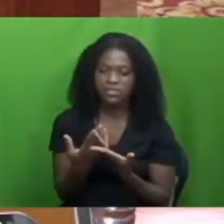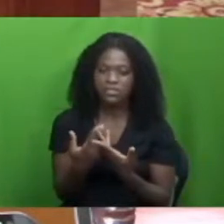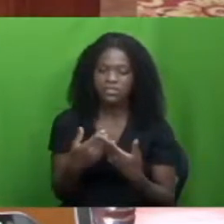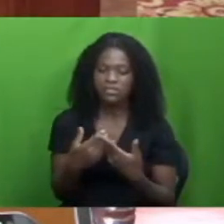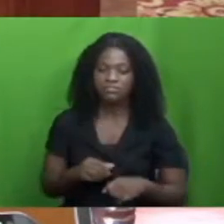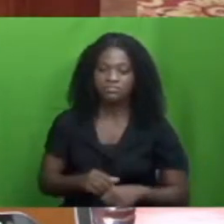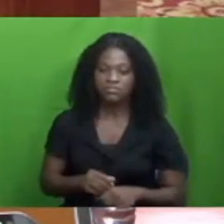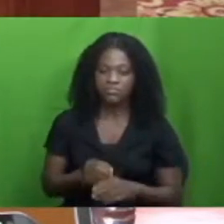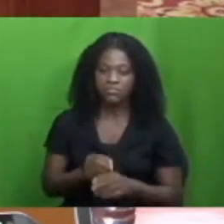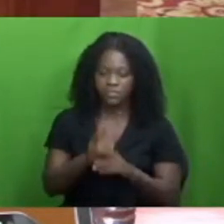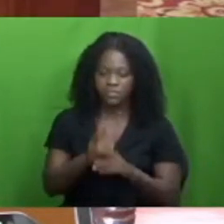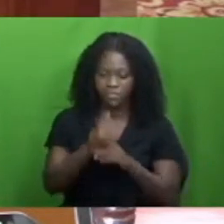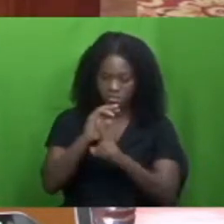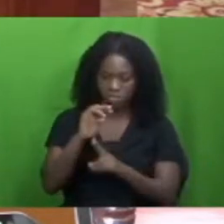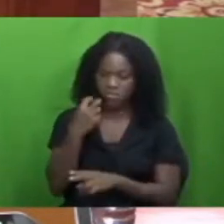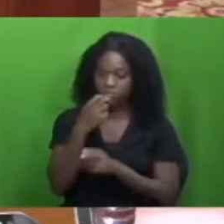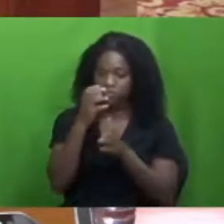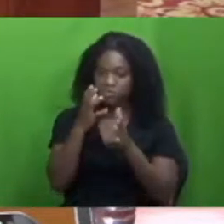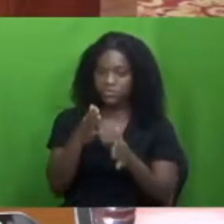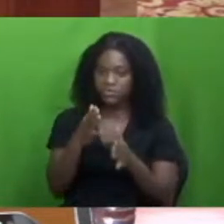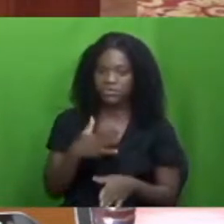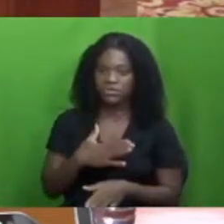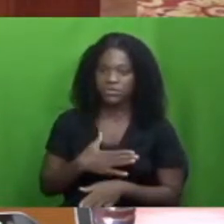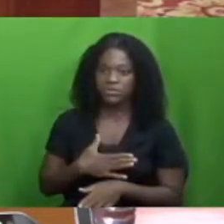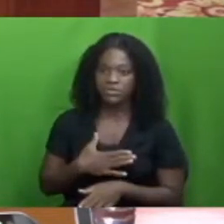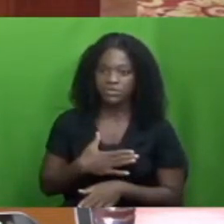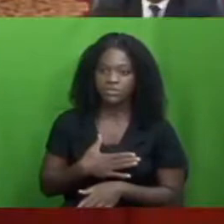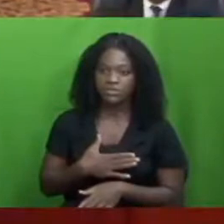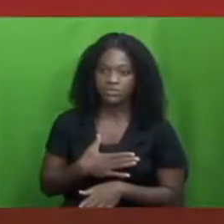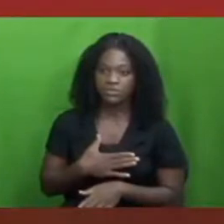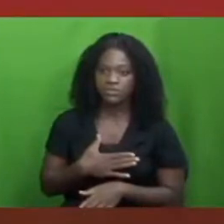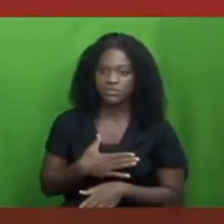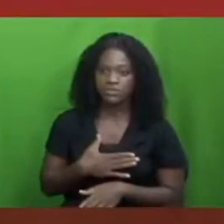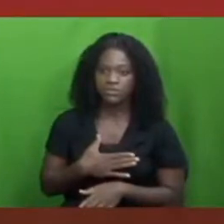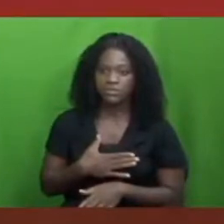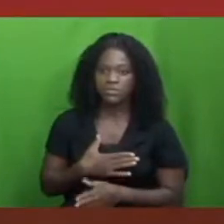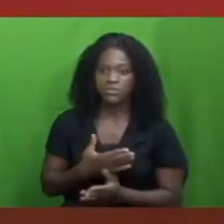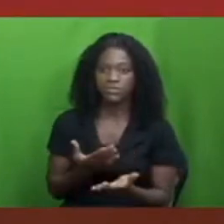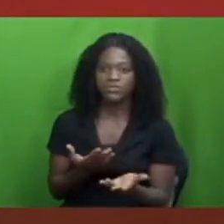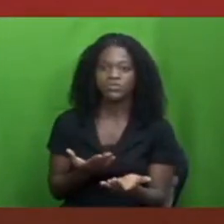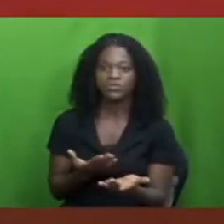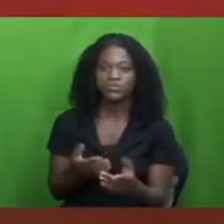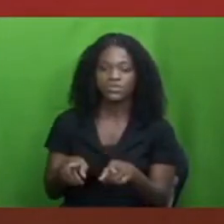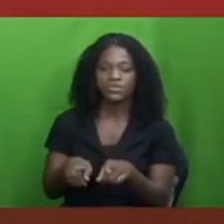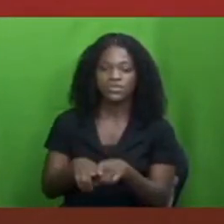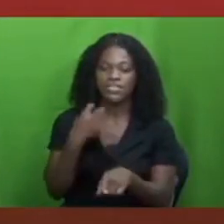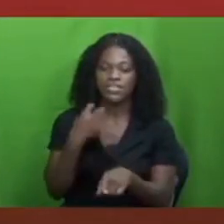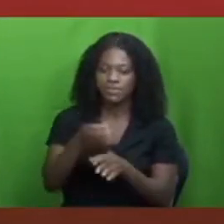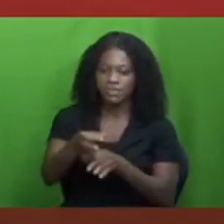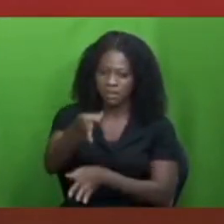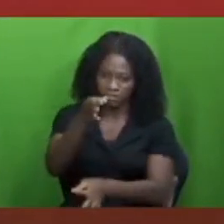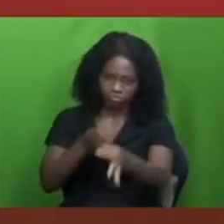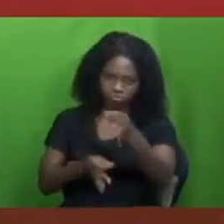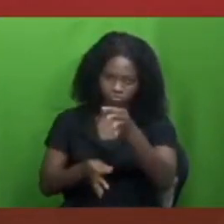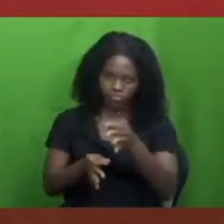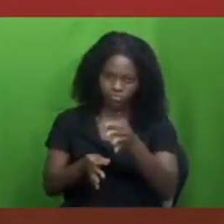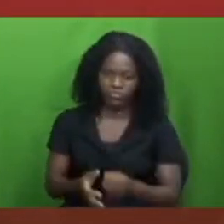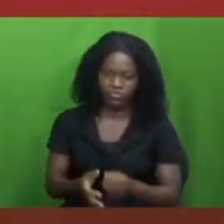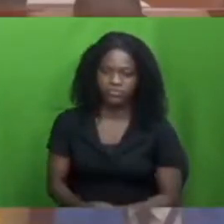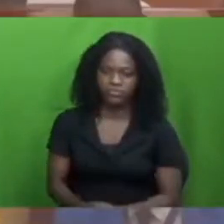Minister, kindly take a sip of water while Mr. Speaker takes back the chair. Thank you. Thank